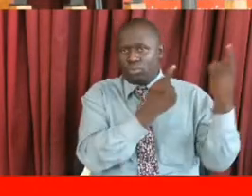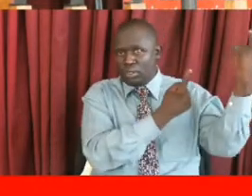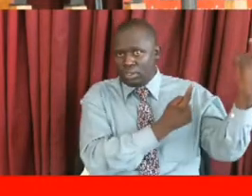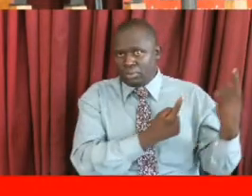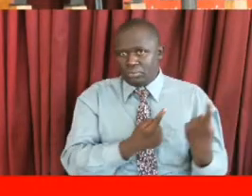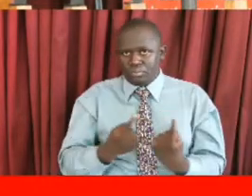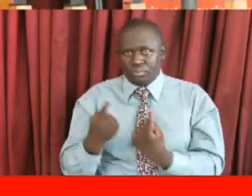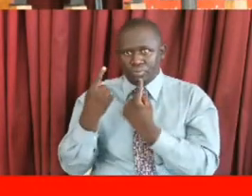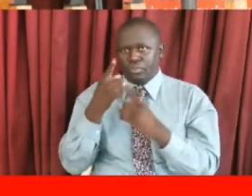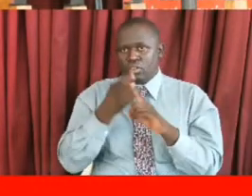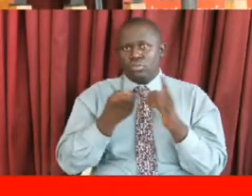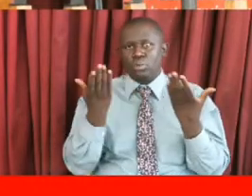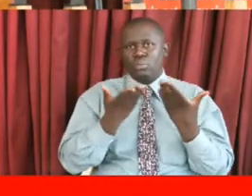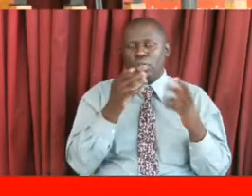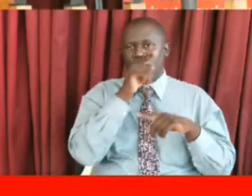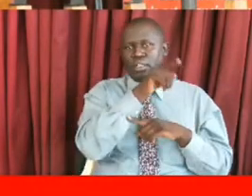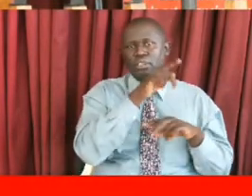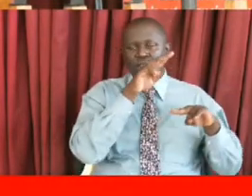he